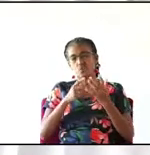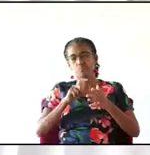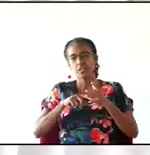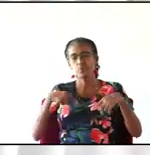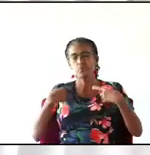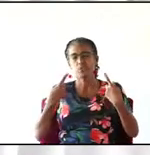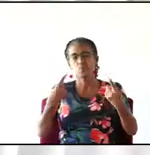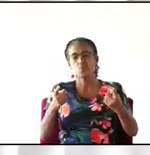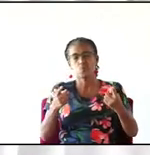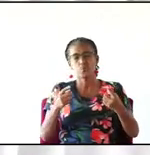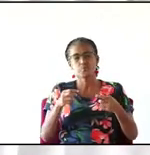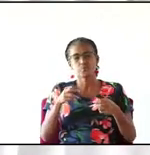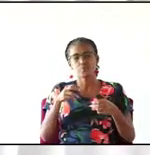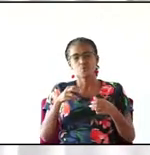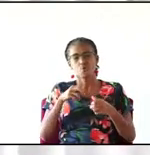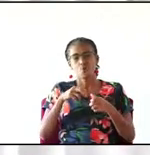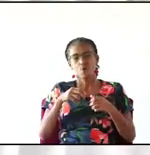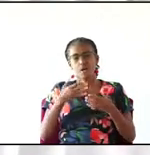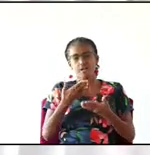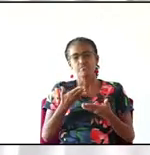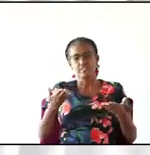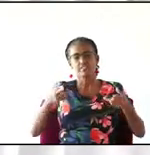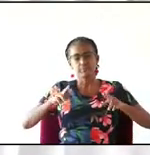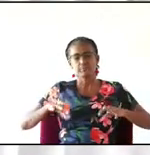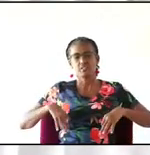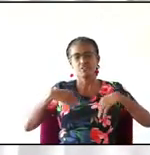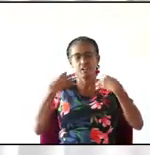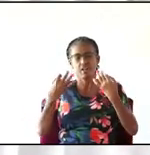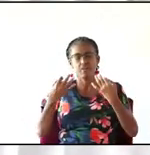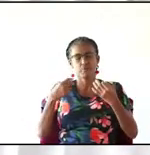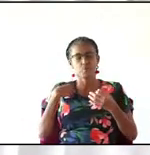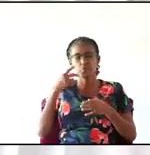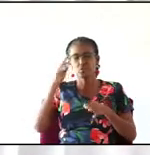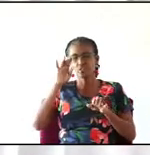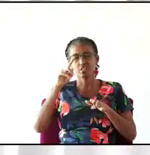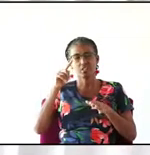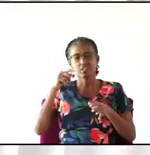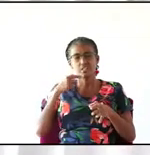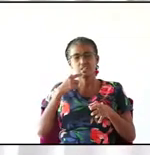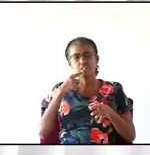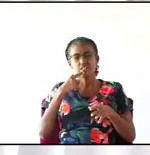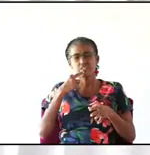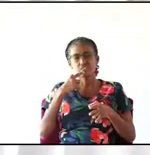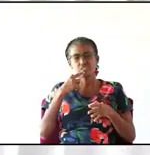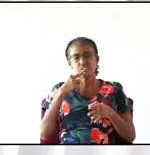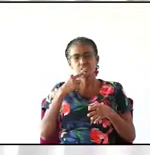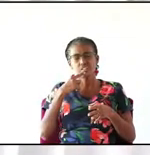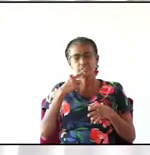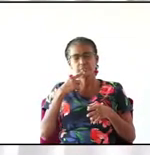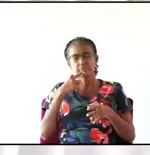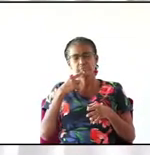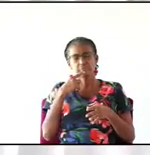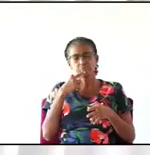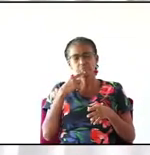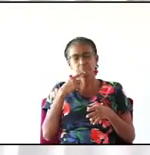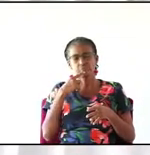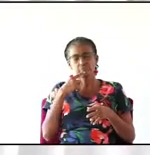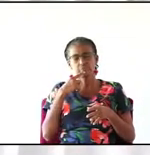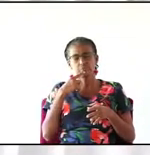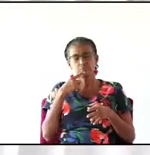you really don't know what's going on in their brains. But it's kind of weird that at that time, when